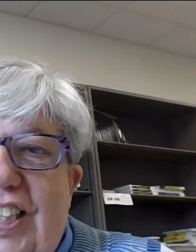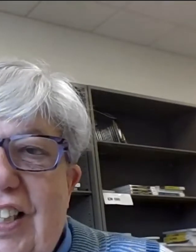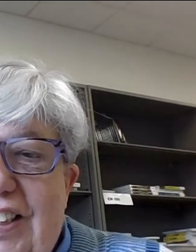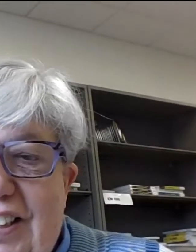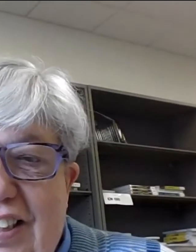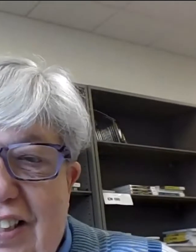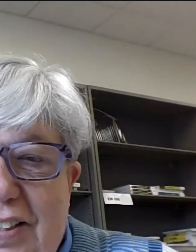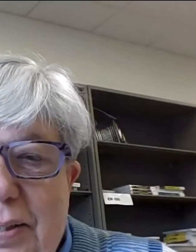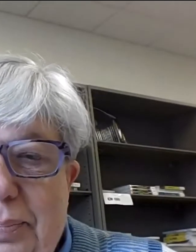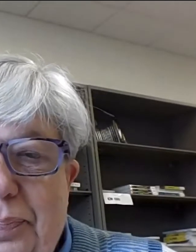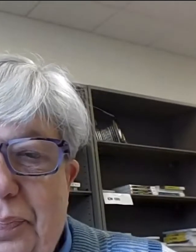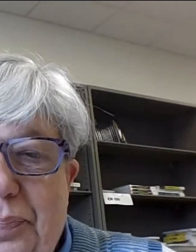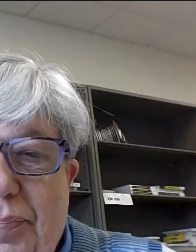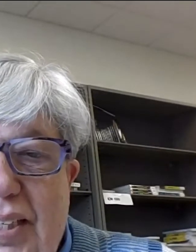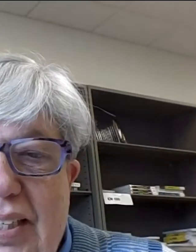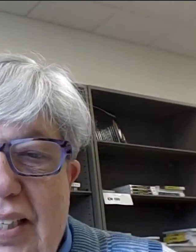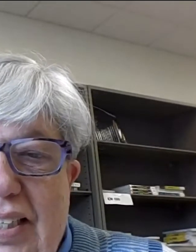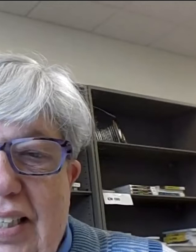professor and